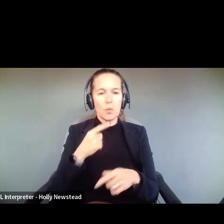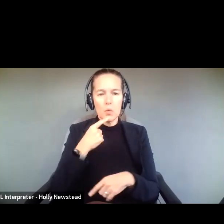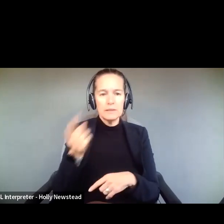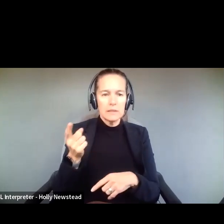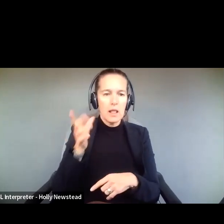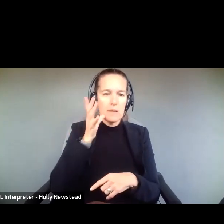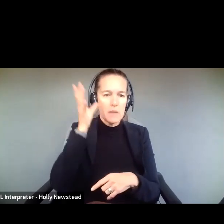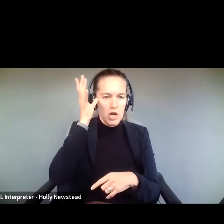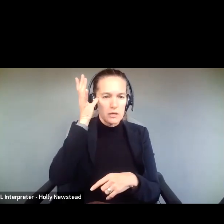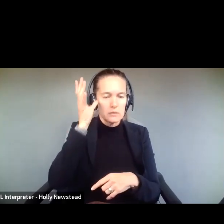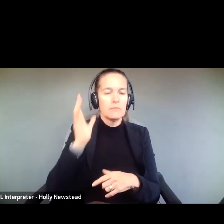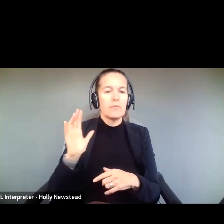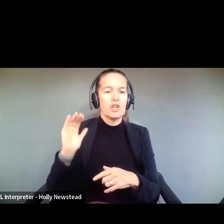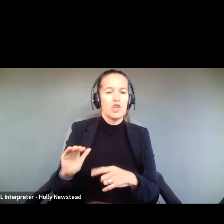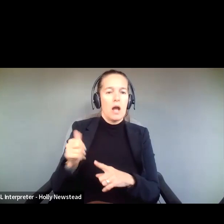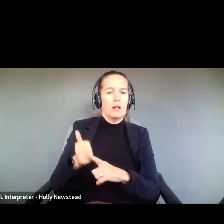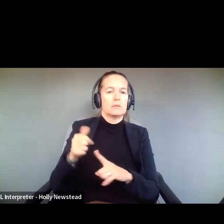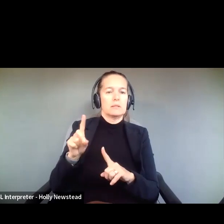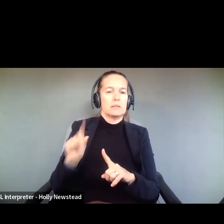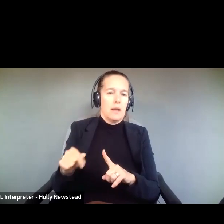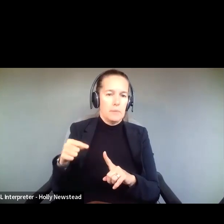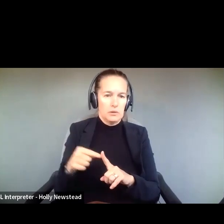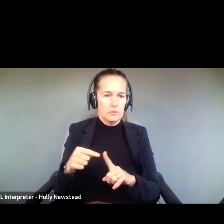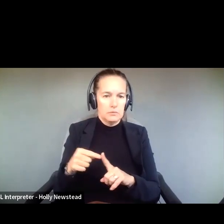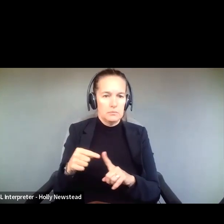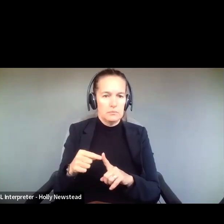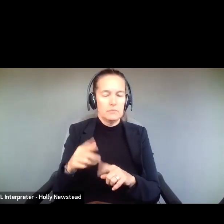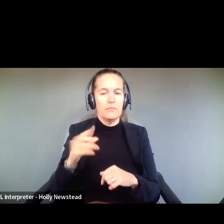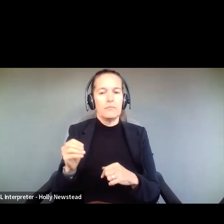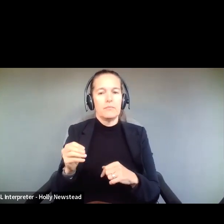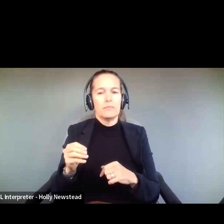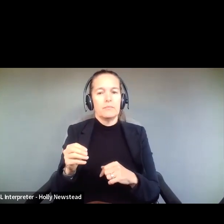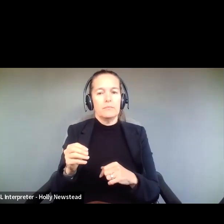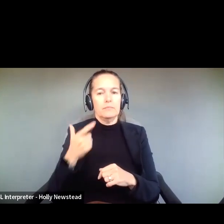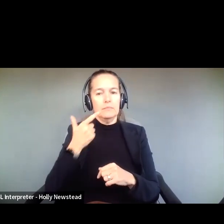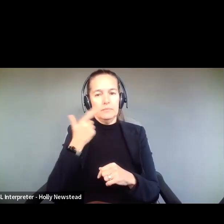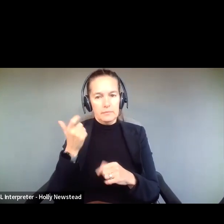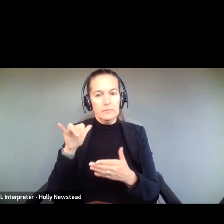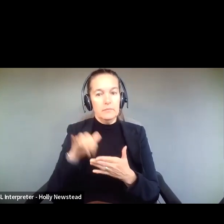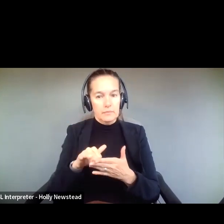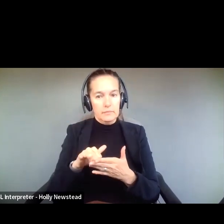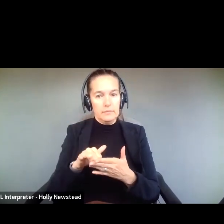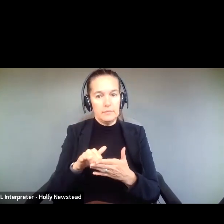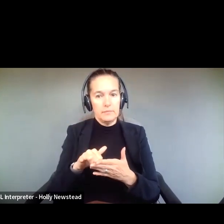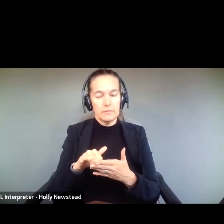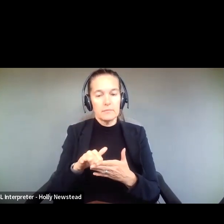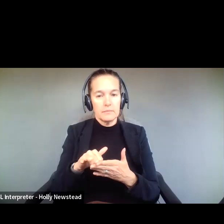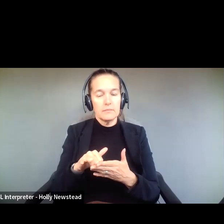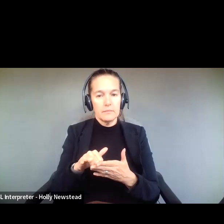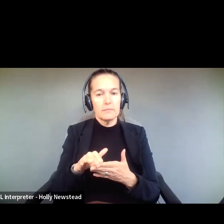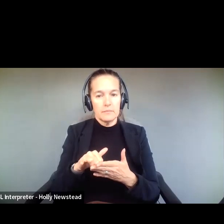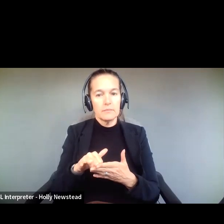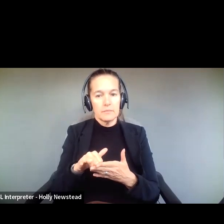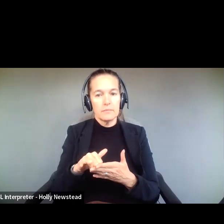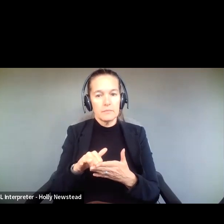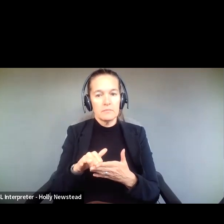that the child is disabled, and that because of that, certain things then are going